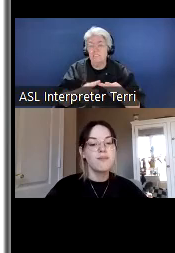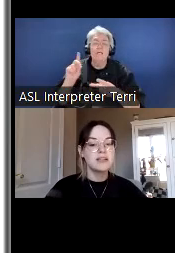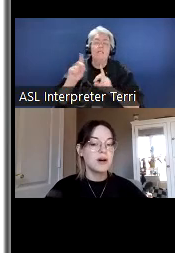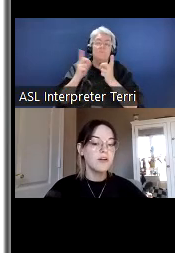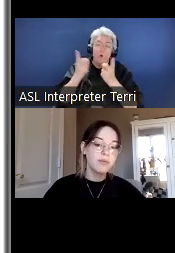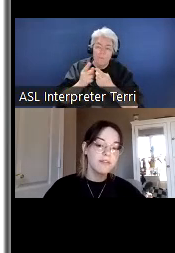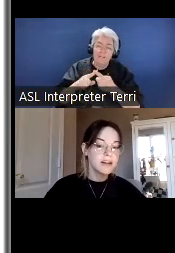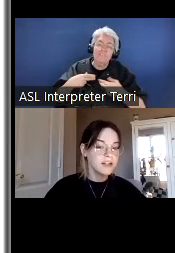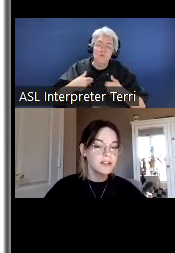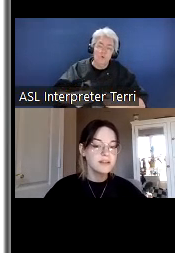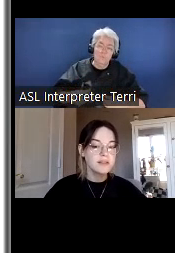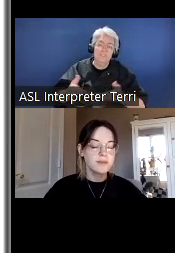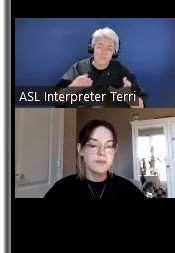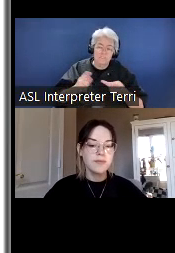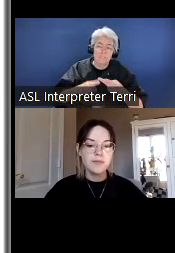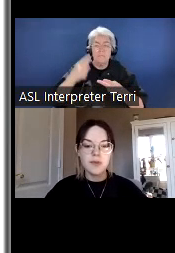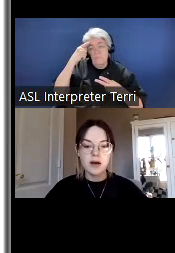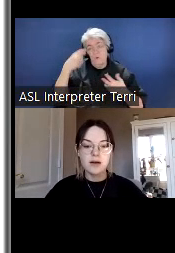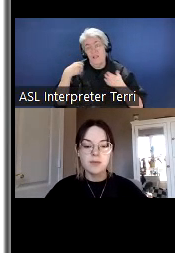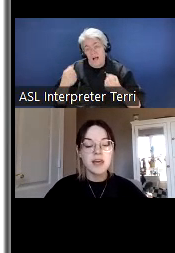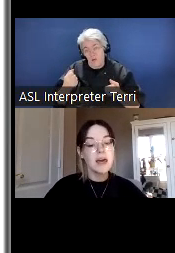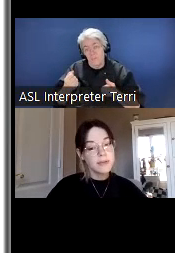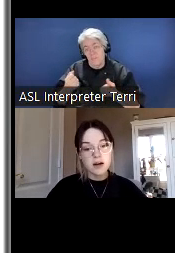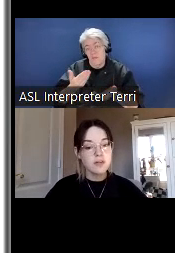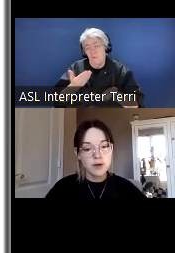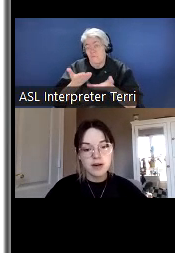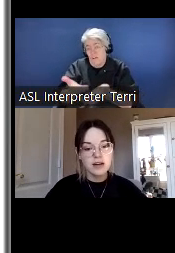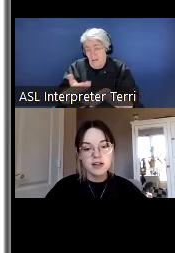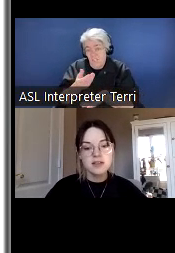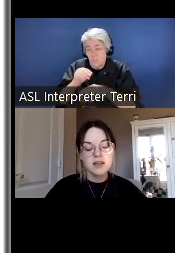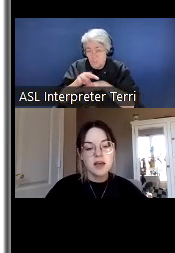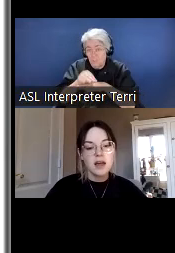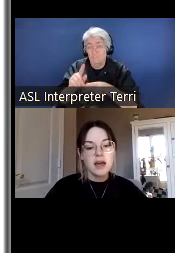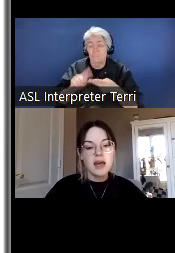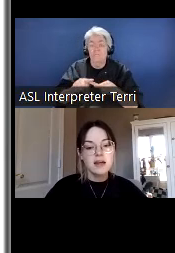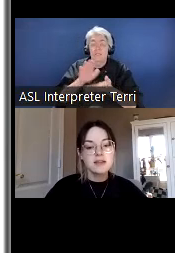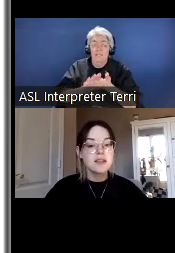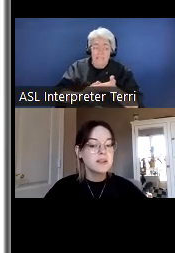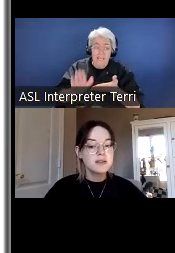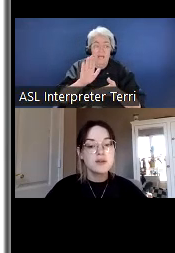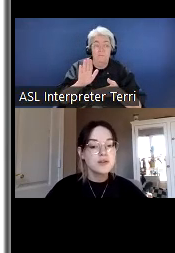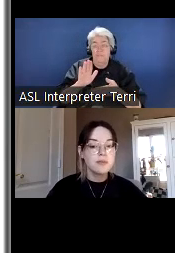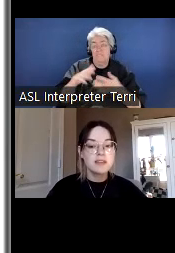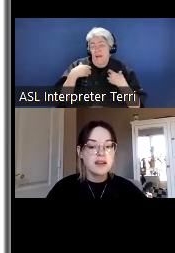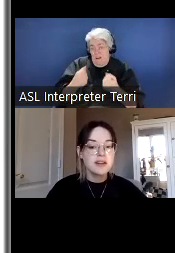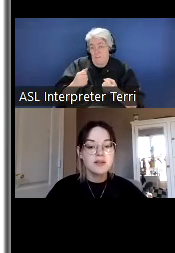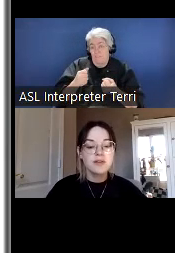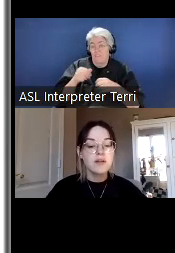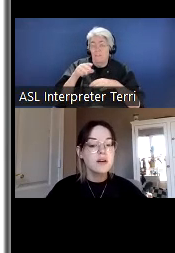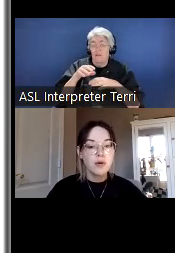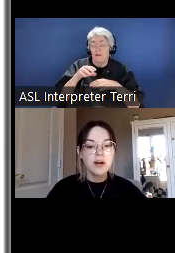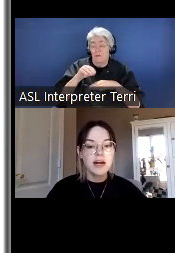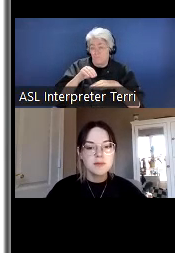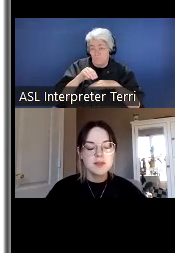services, mental health providers, campus health providers, and substance use treatment centers